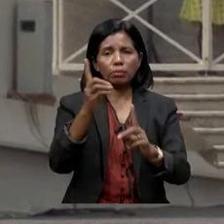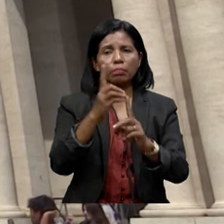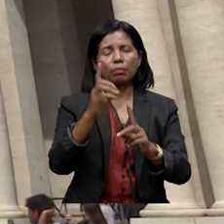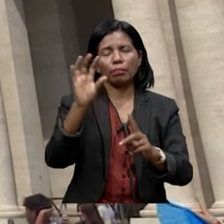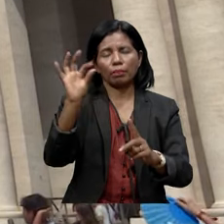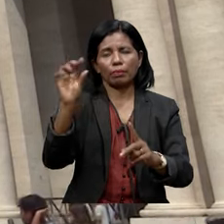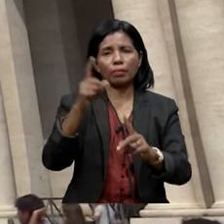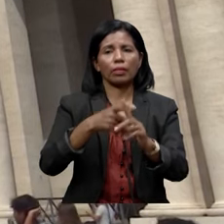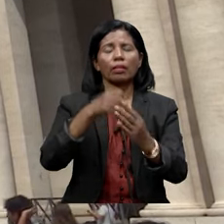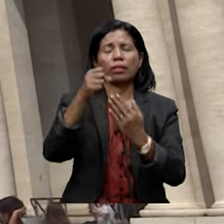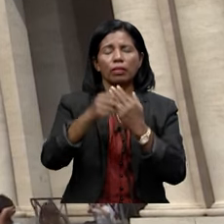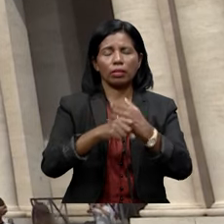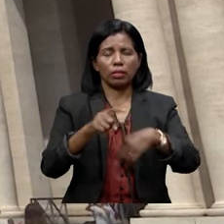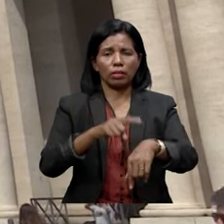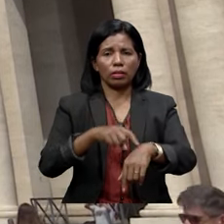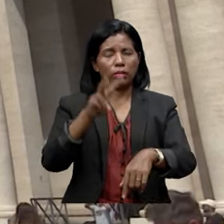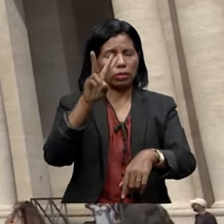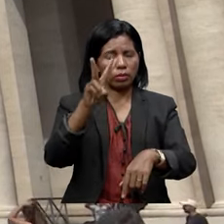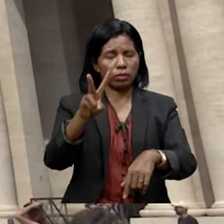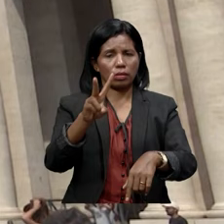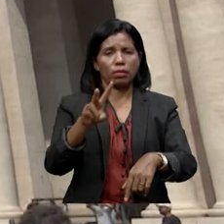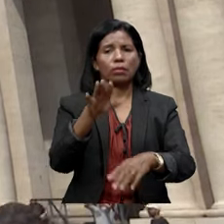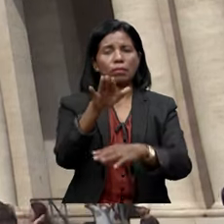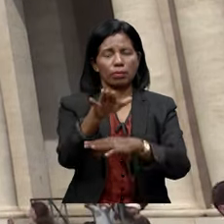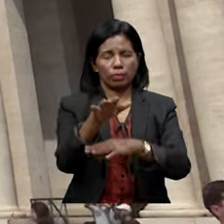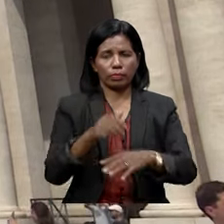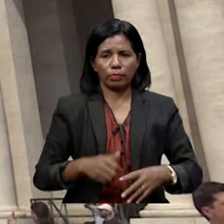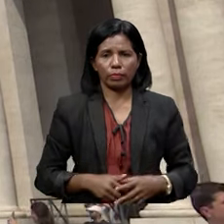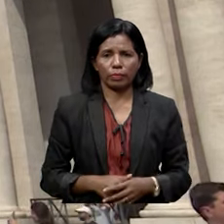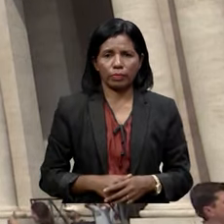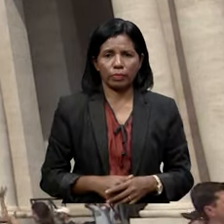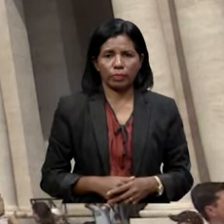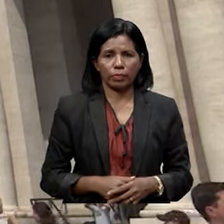setembro, e a tucurua li um minuto sanulo loro craic. Equipa cobertura, Ziameni.